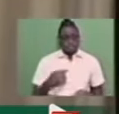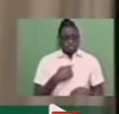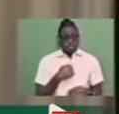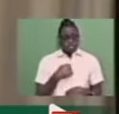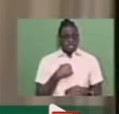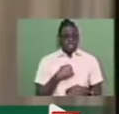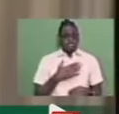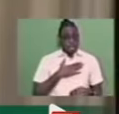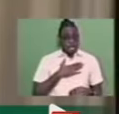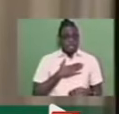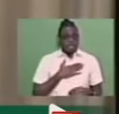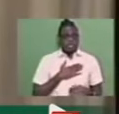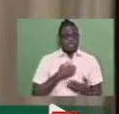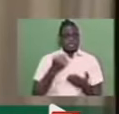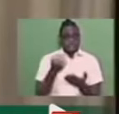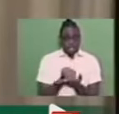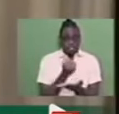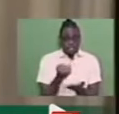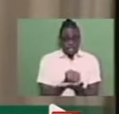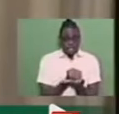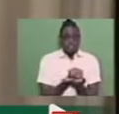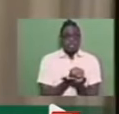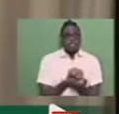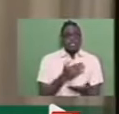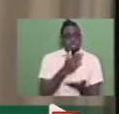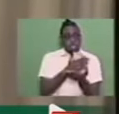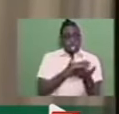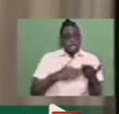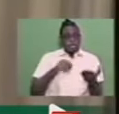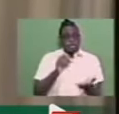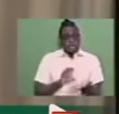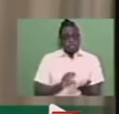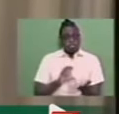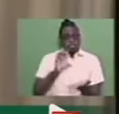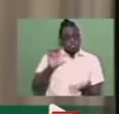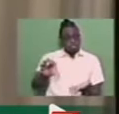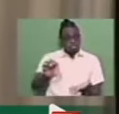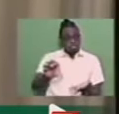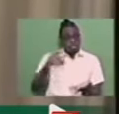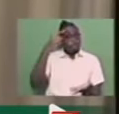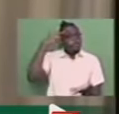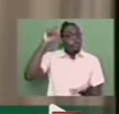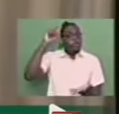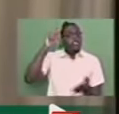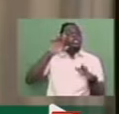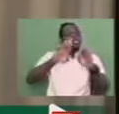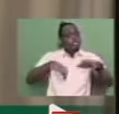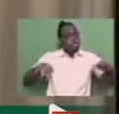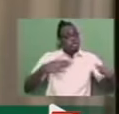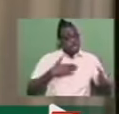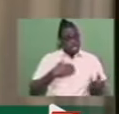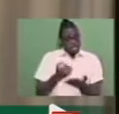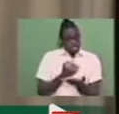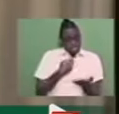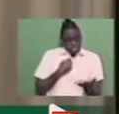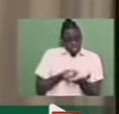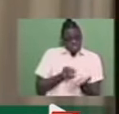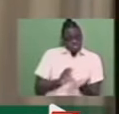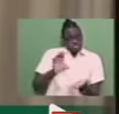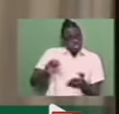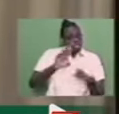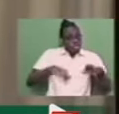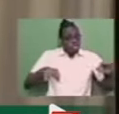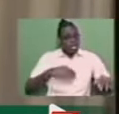pay as Prime Minister to put in that fund. My ministers followed by contributing 5% of their salary to this fund for all